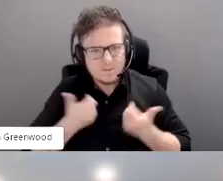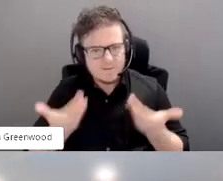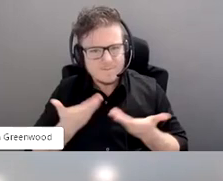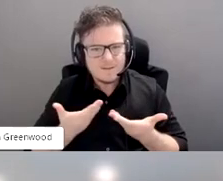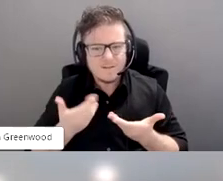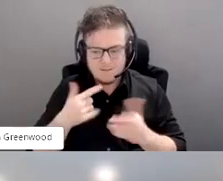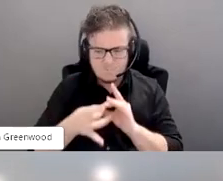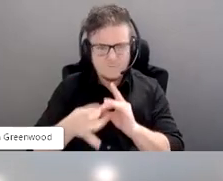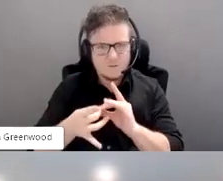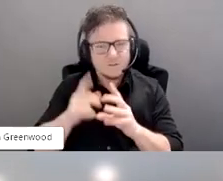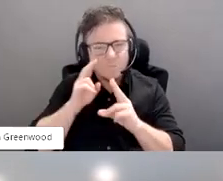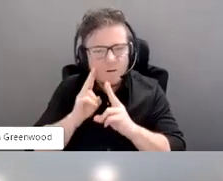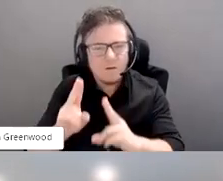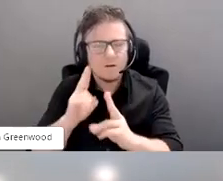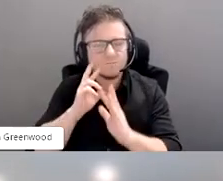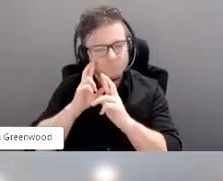respect.